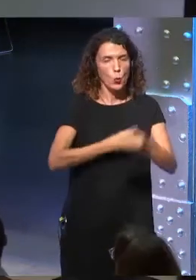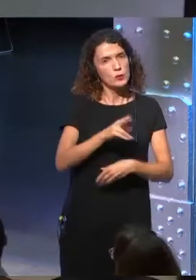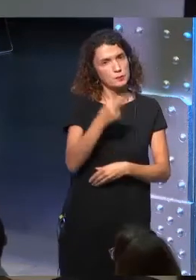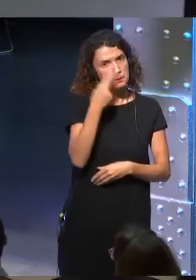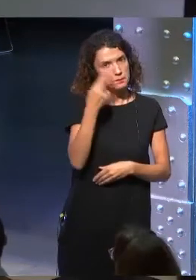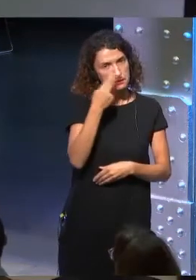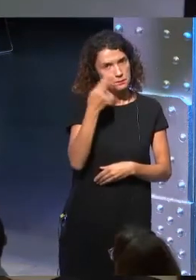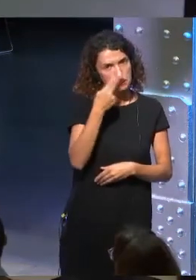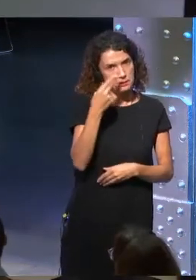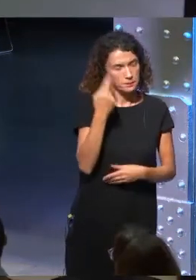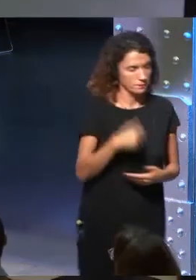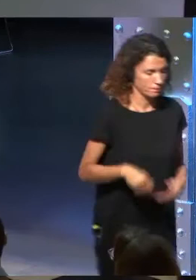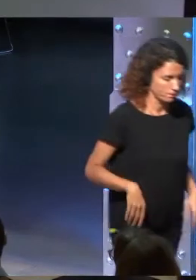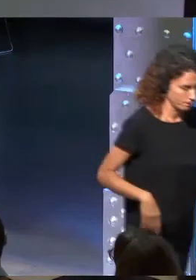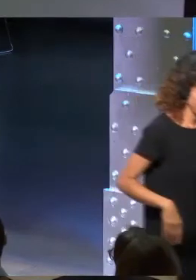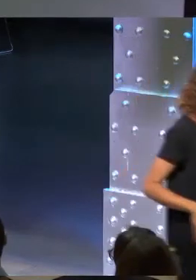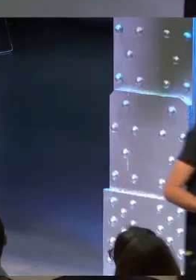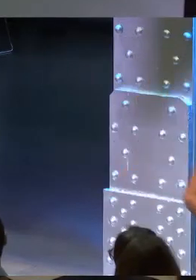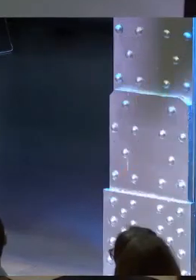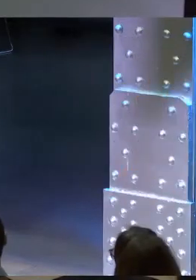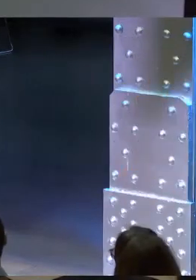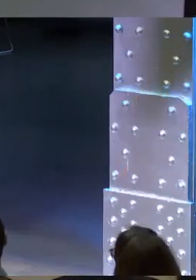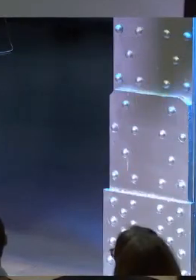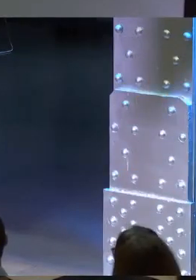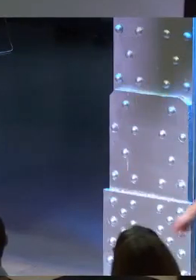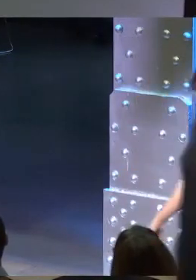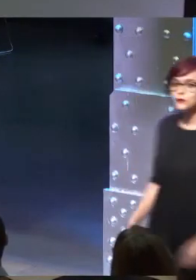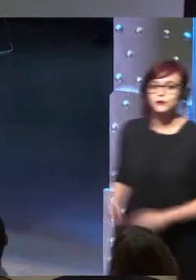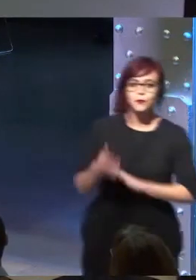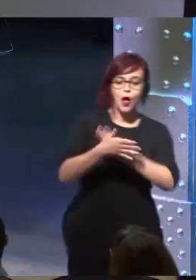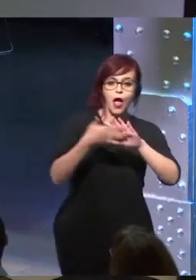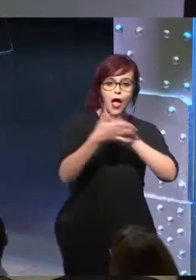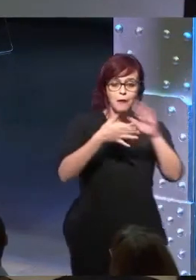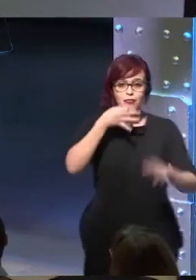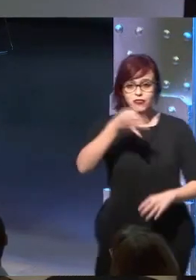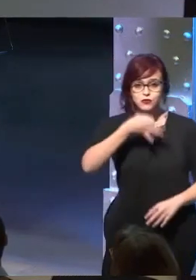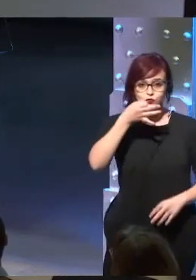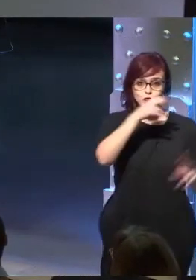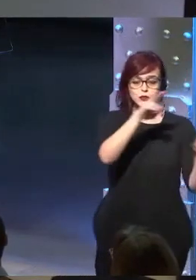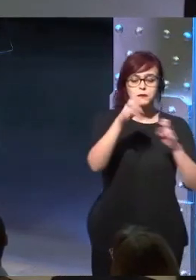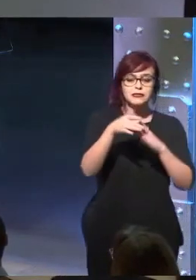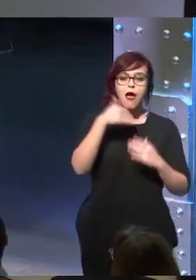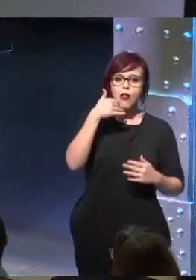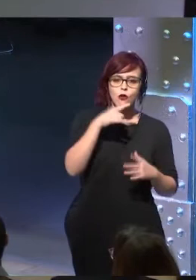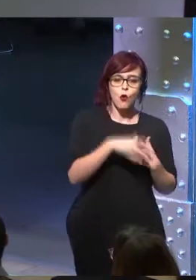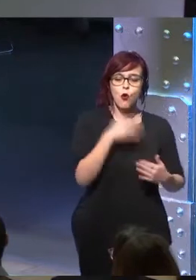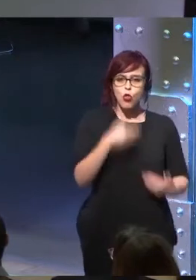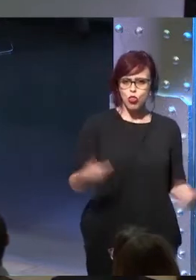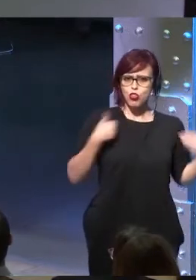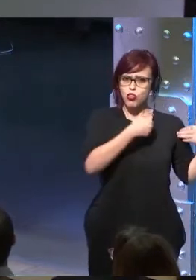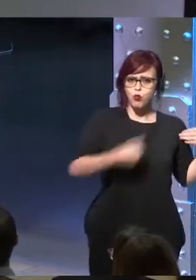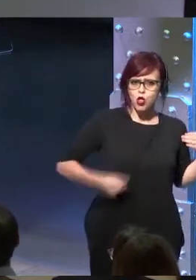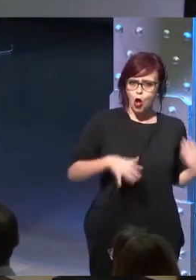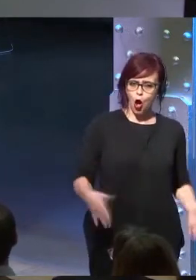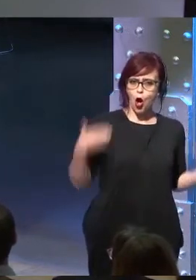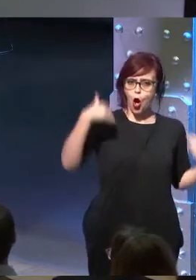When he says speech is men's business, the word he uses is muthos,